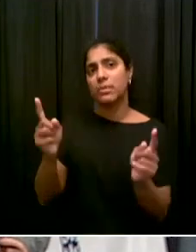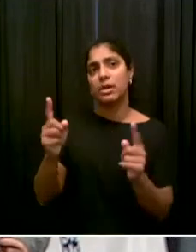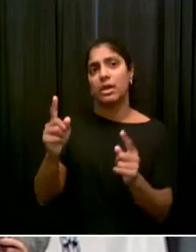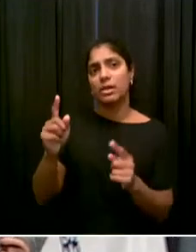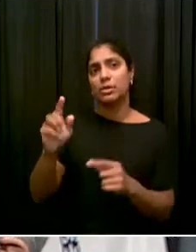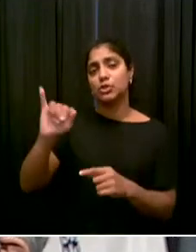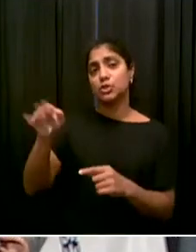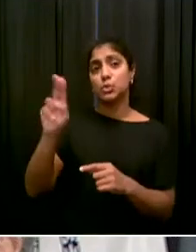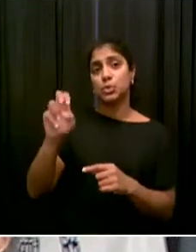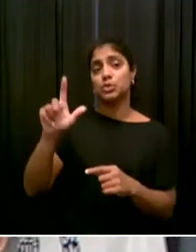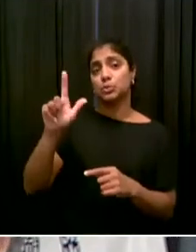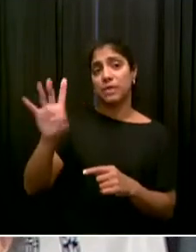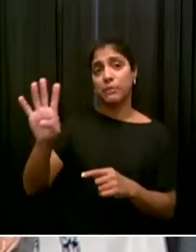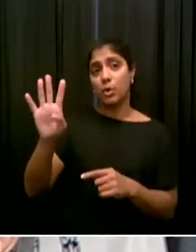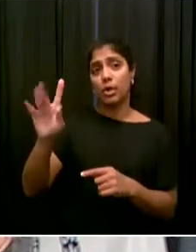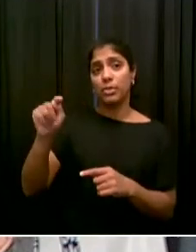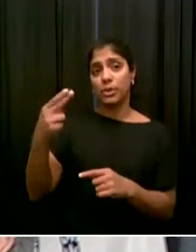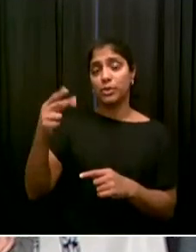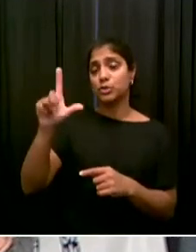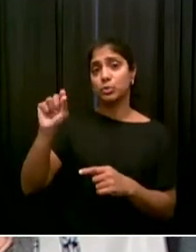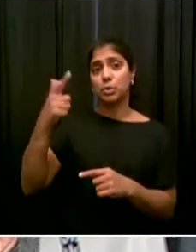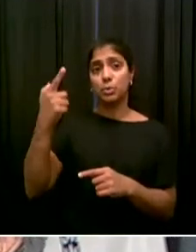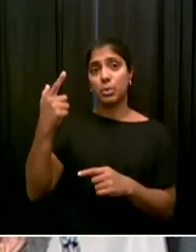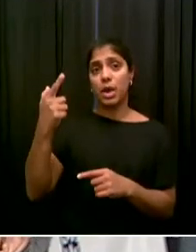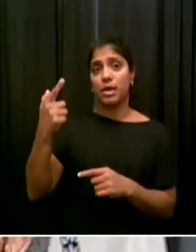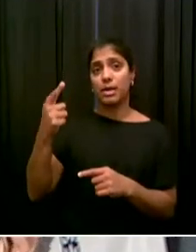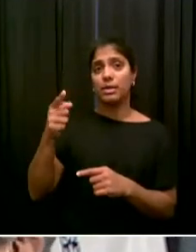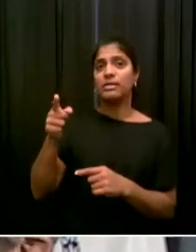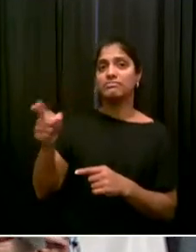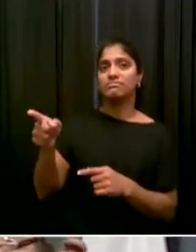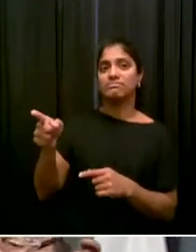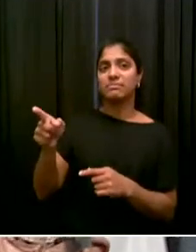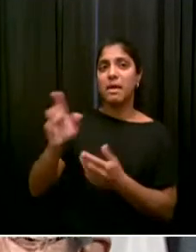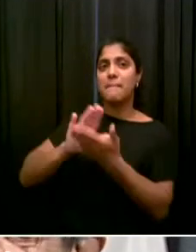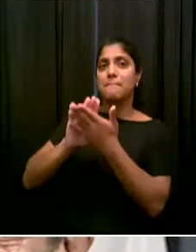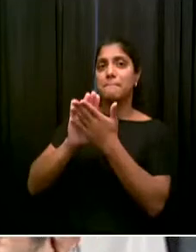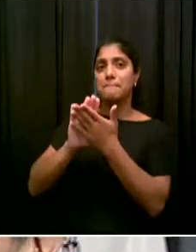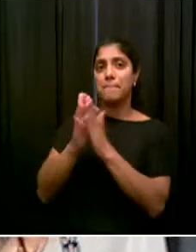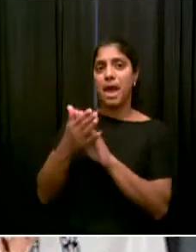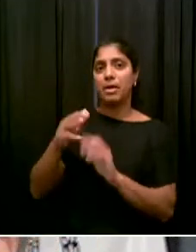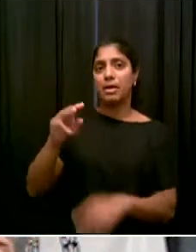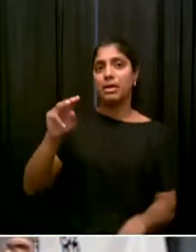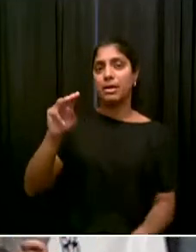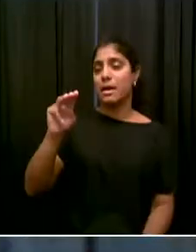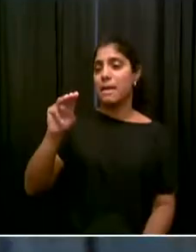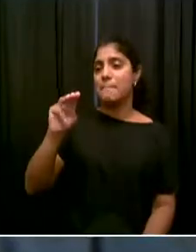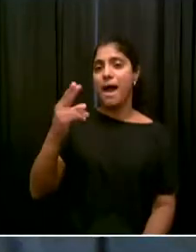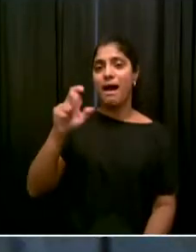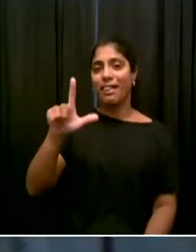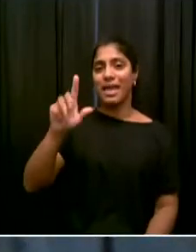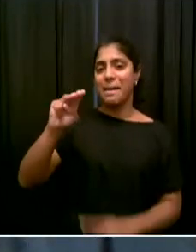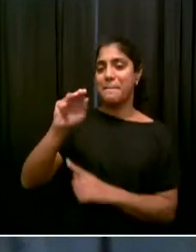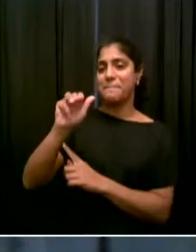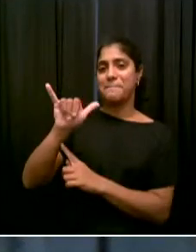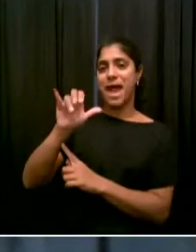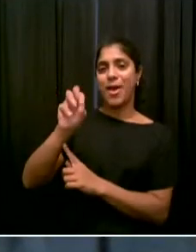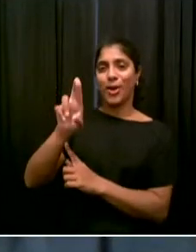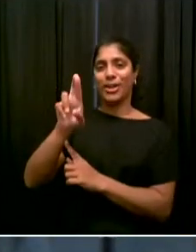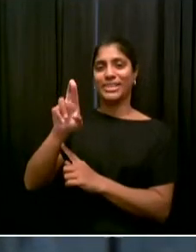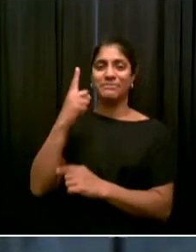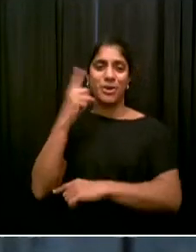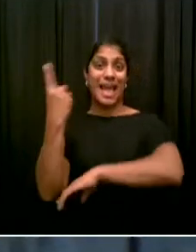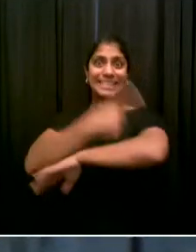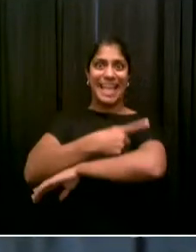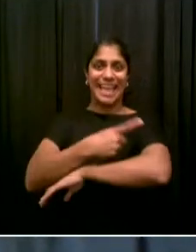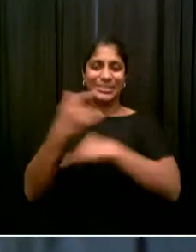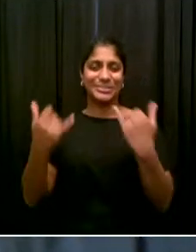Day. Congratulations, my friend. Well deserved. Thank you very much. Thank you very much, Mr. Mayor. Great to be